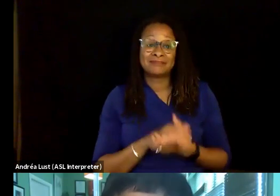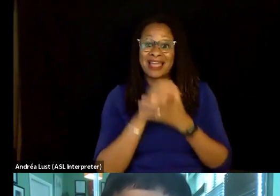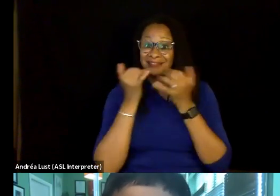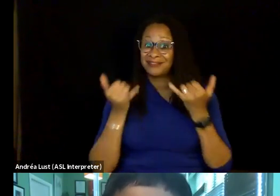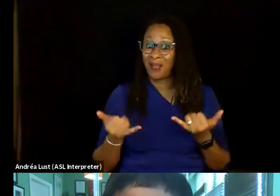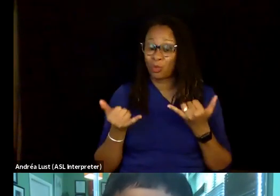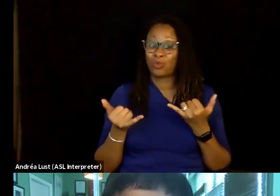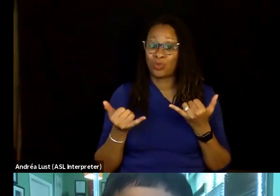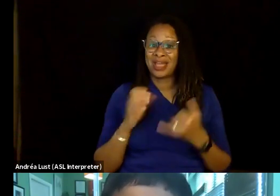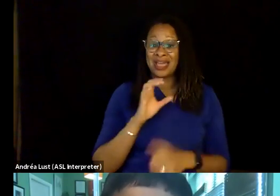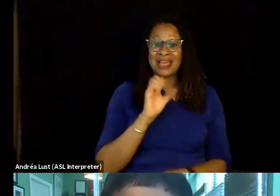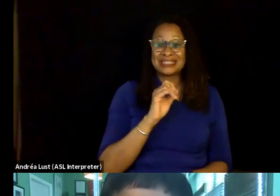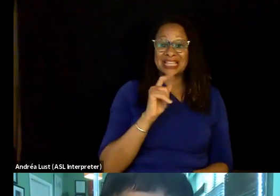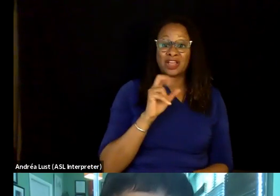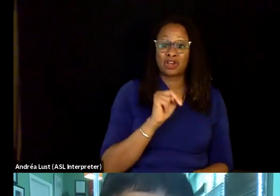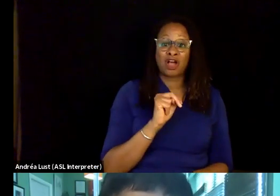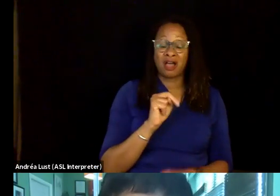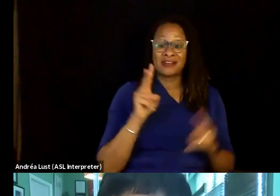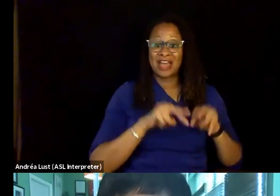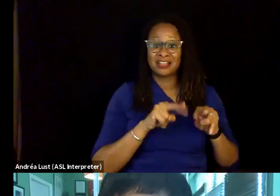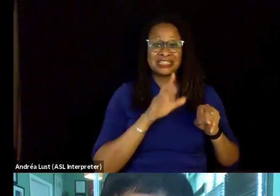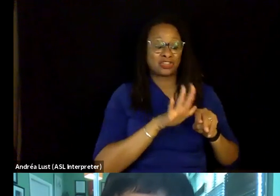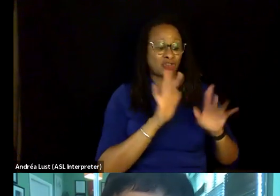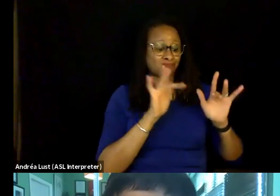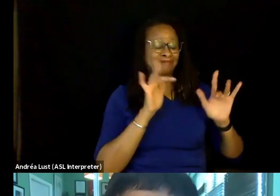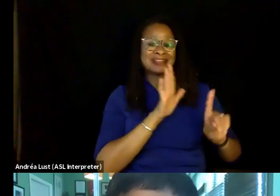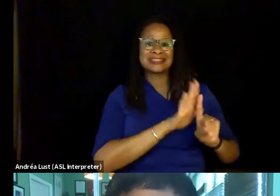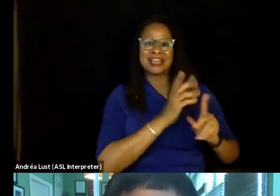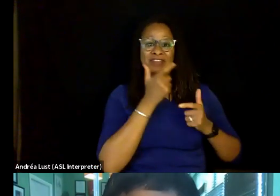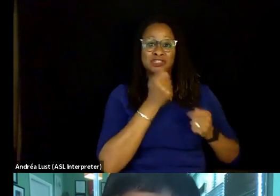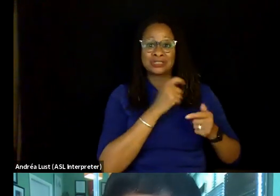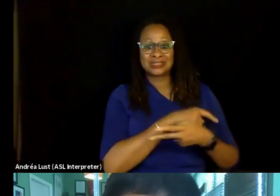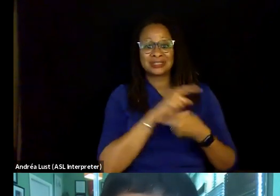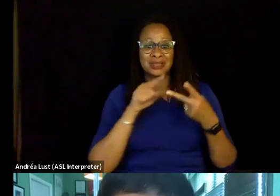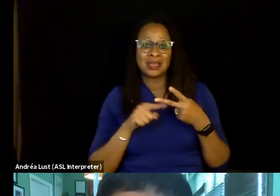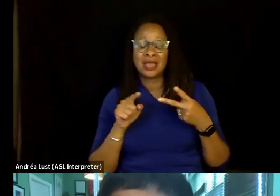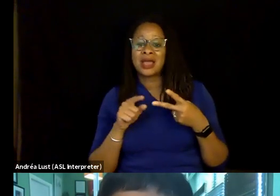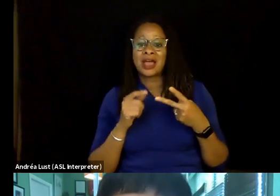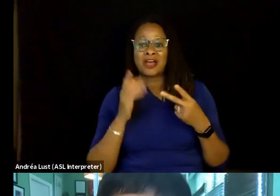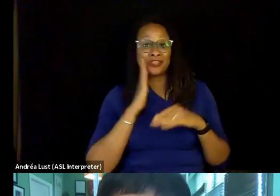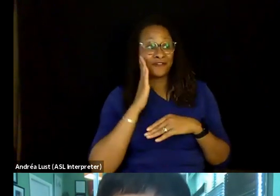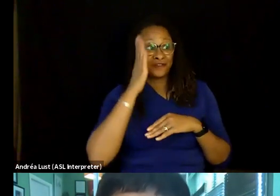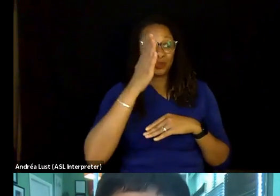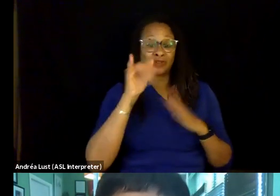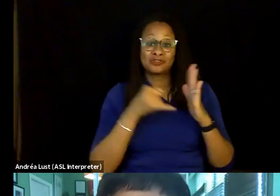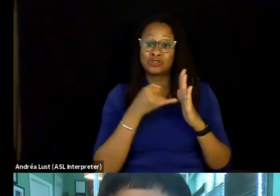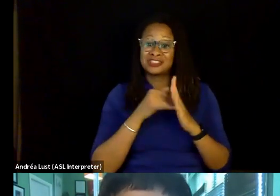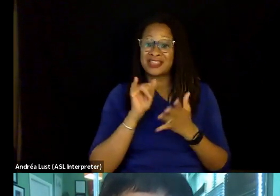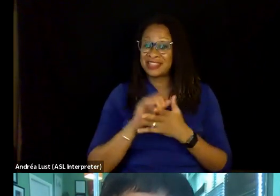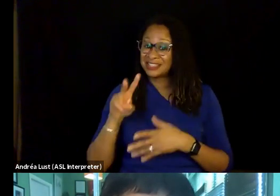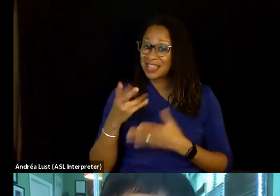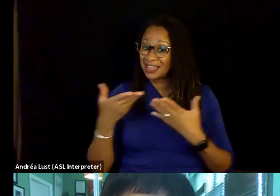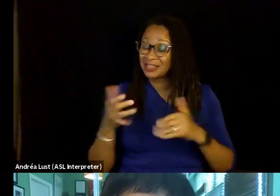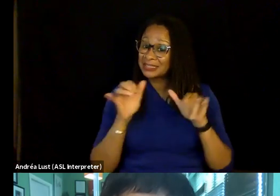it's Silicon Valley's enlightened self-interest that needs to do that. The second is the future of journalism. The very